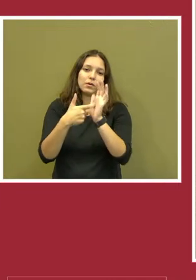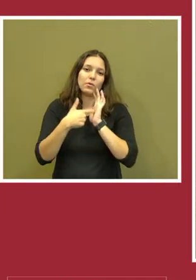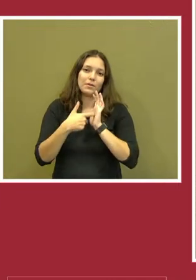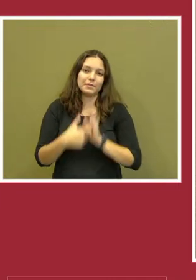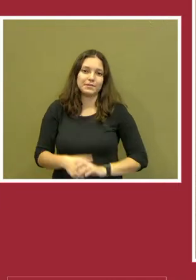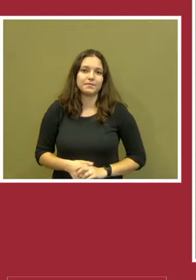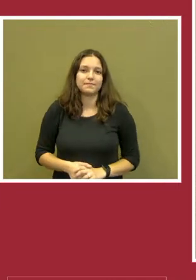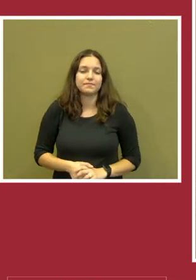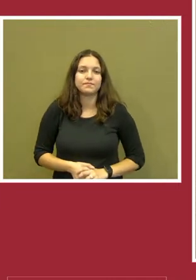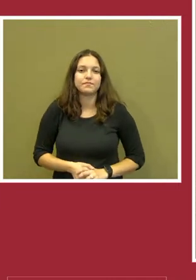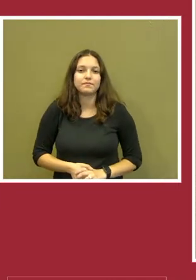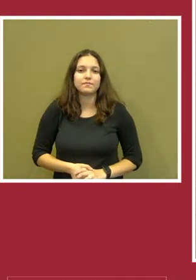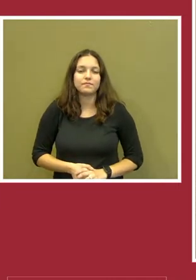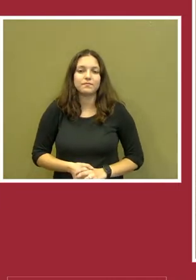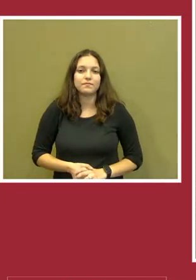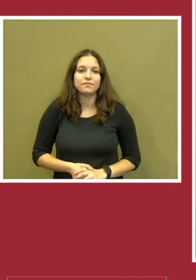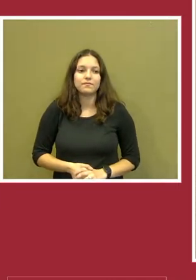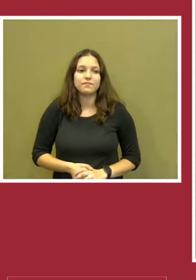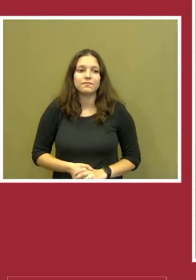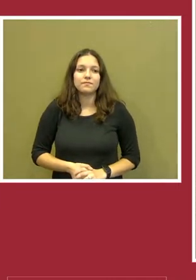here.